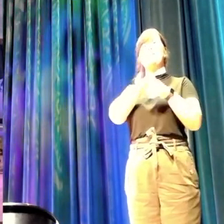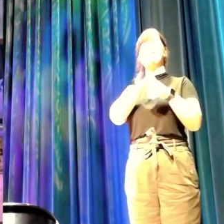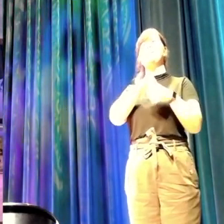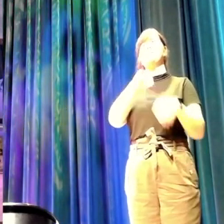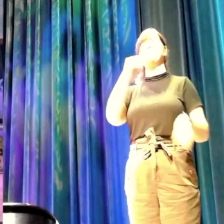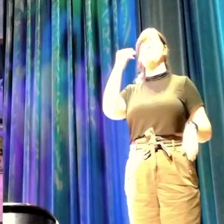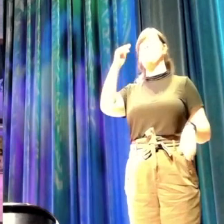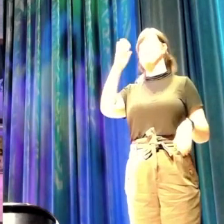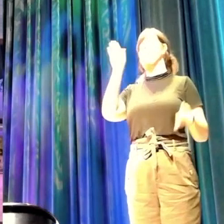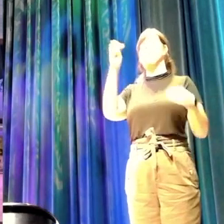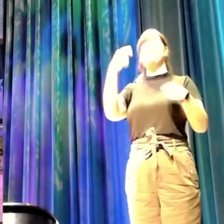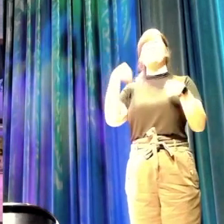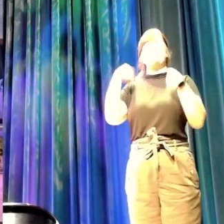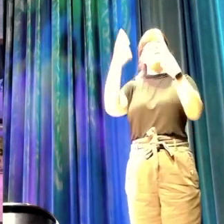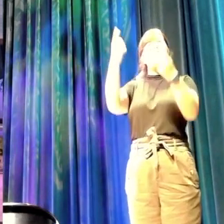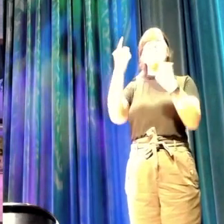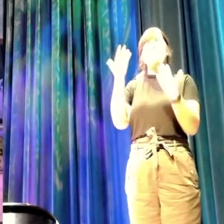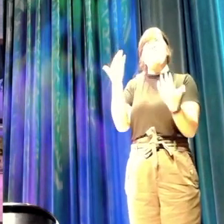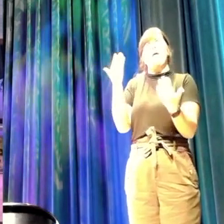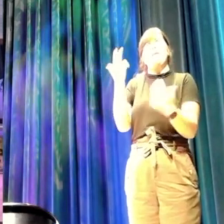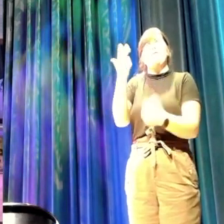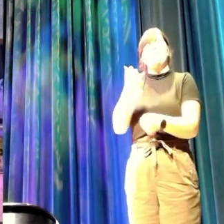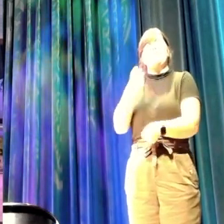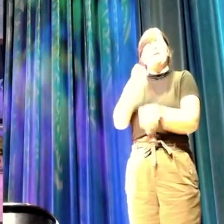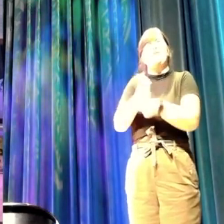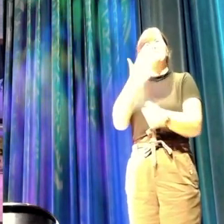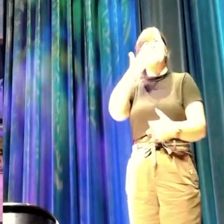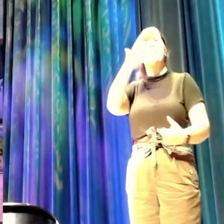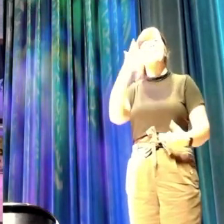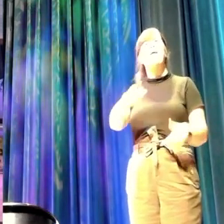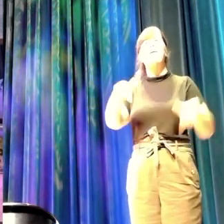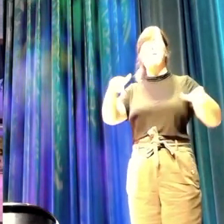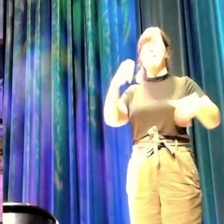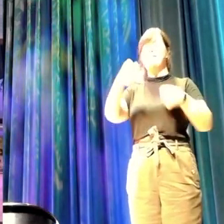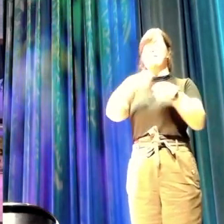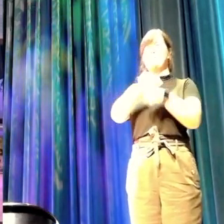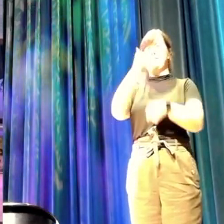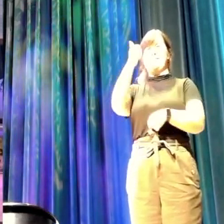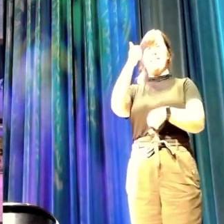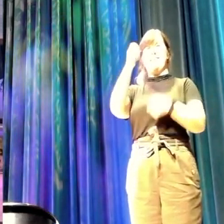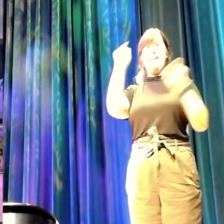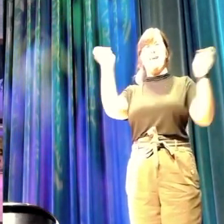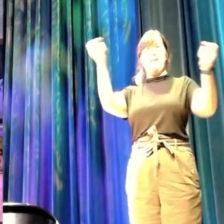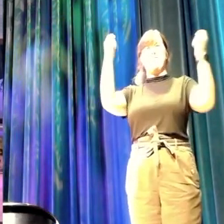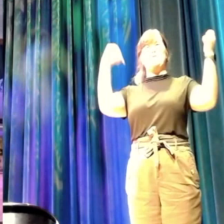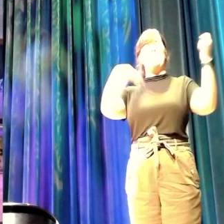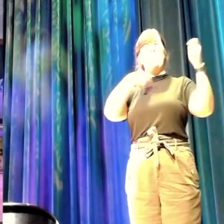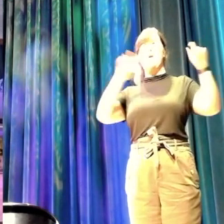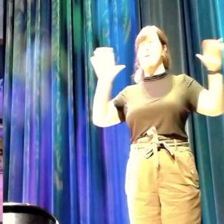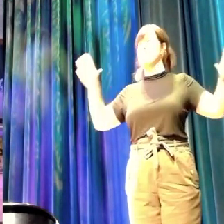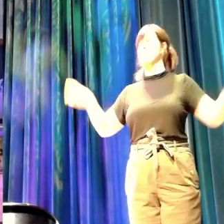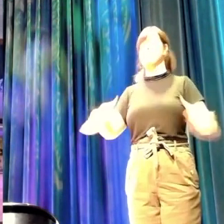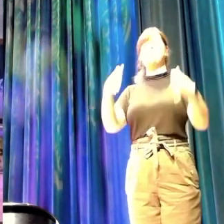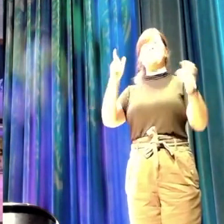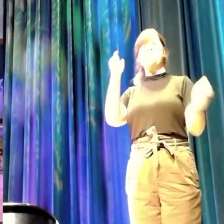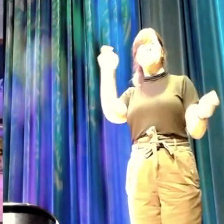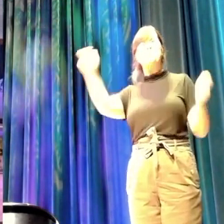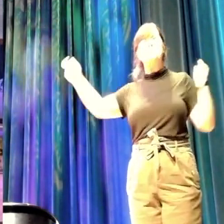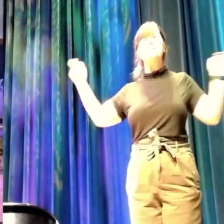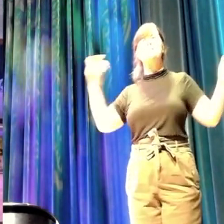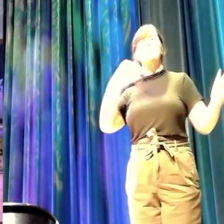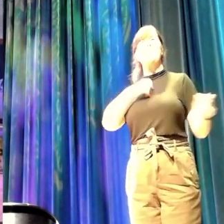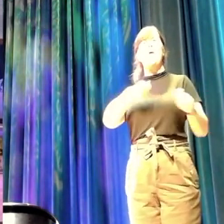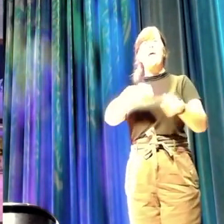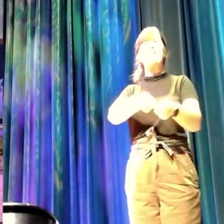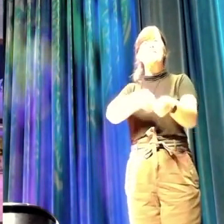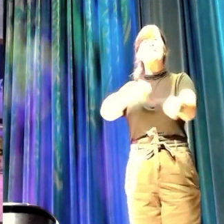for 3 years, and just lucky that it is our 10th anniversary, so we revitalized it and wanted to make it the biggest White